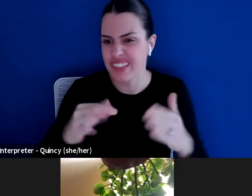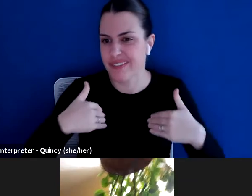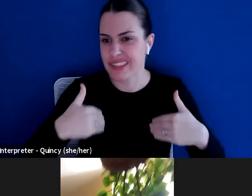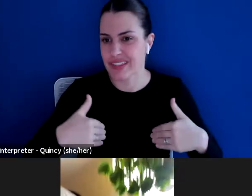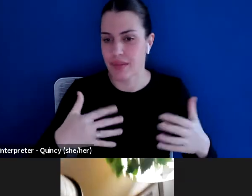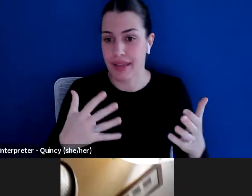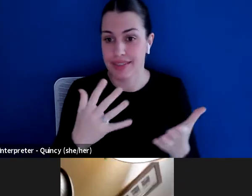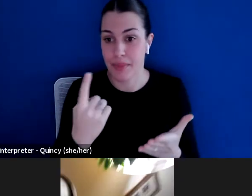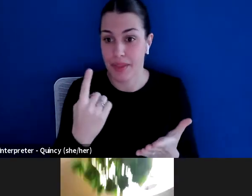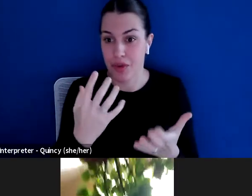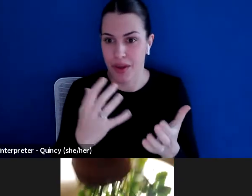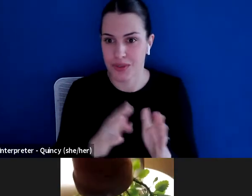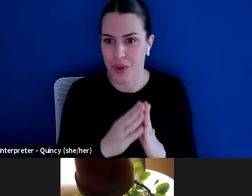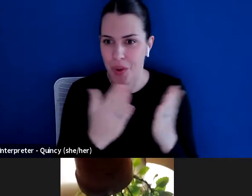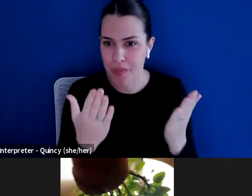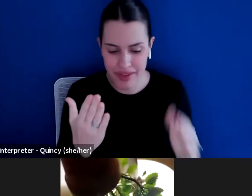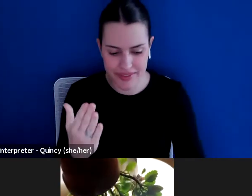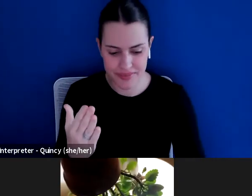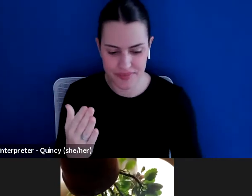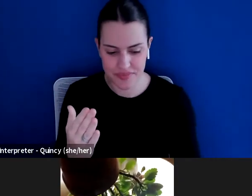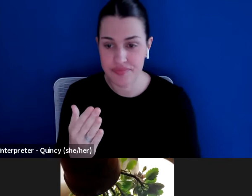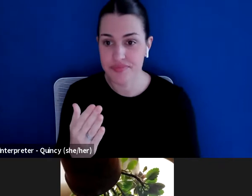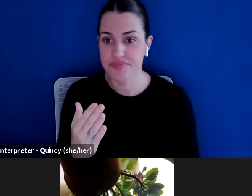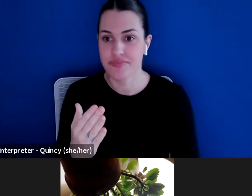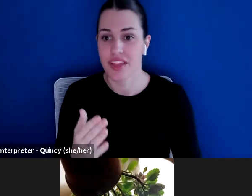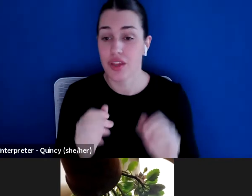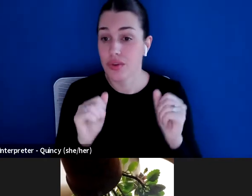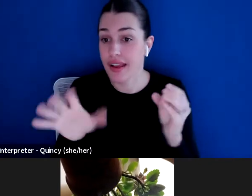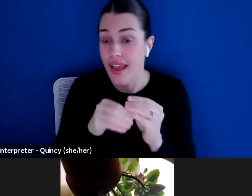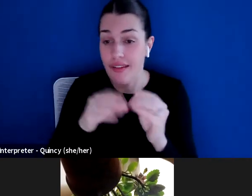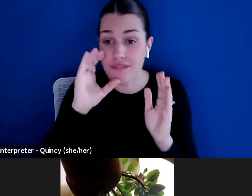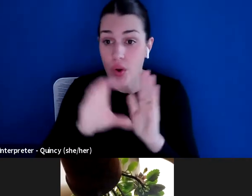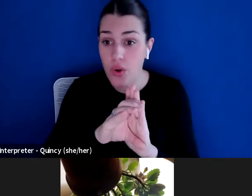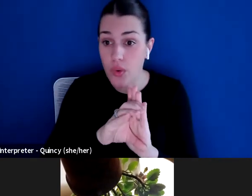even if you do like a Word doc or something more digital, you can add photos and things that